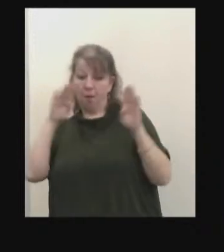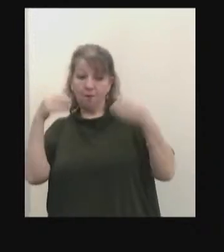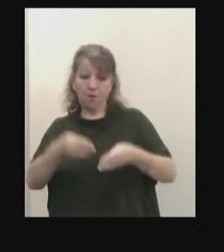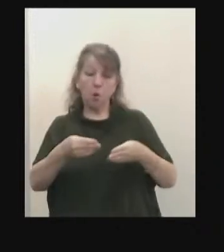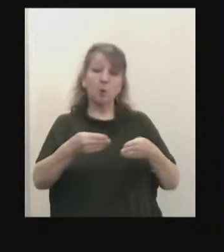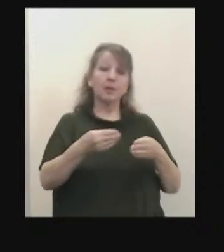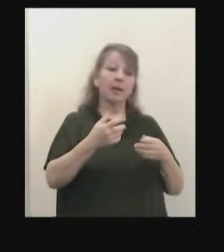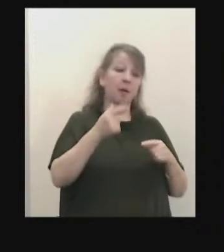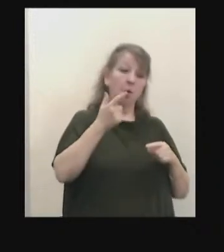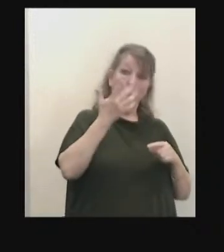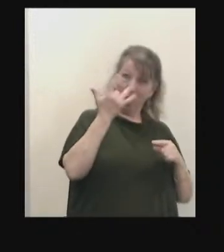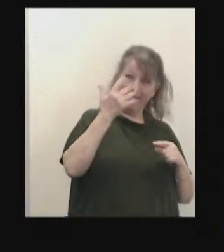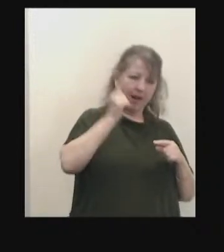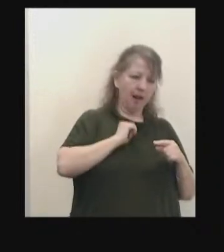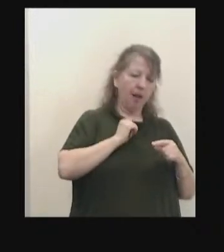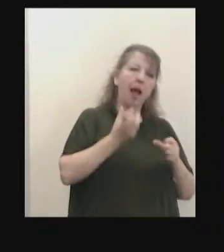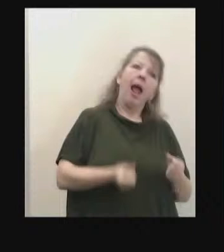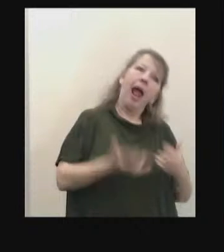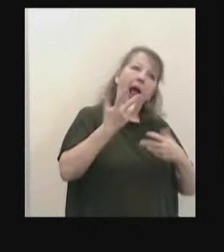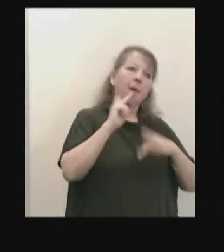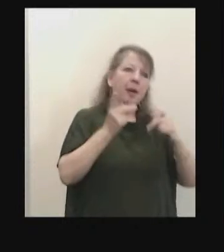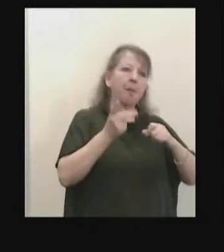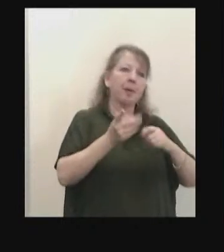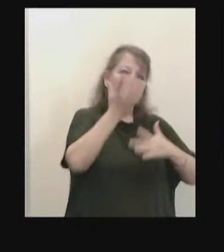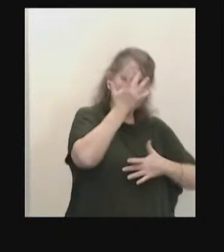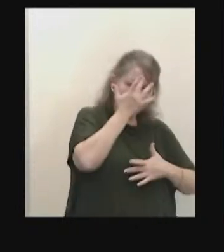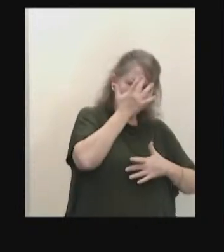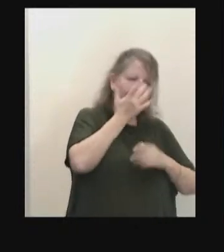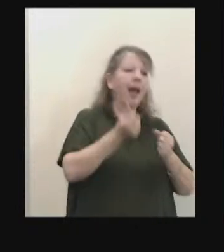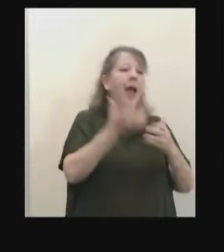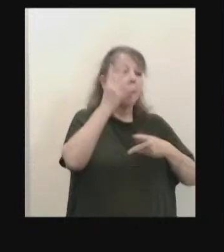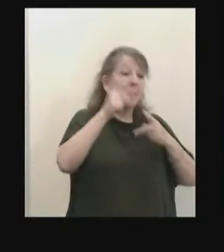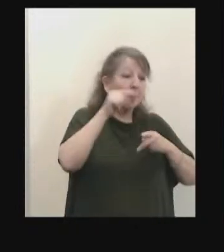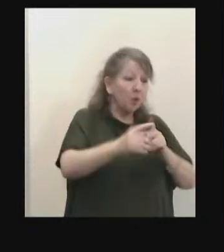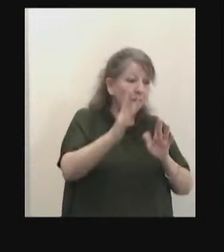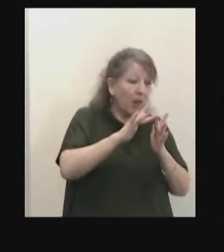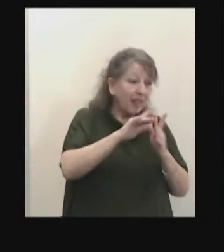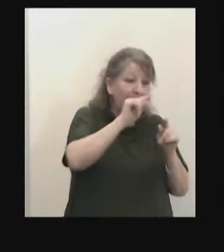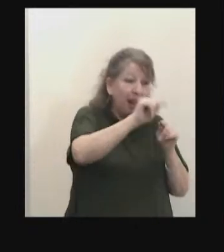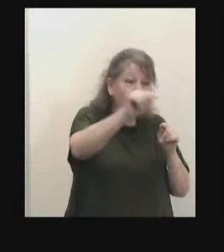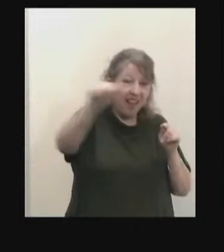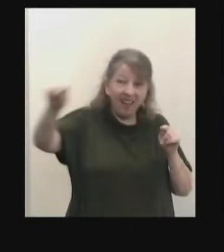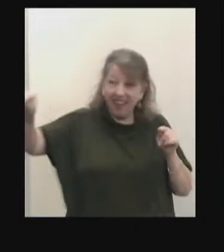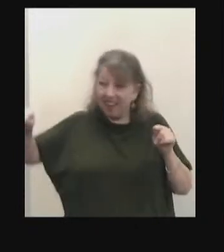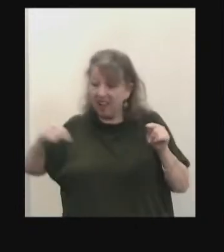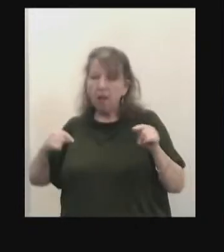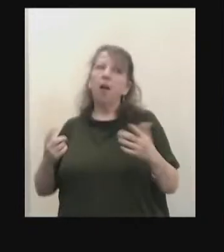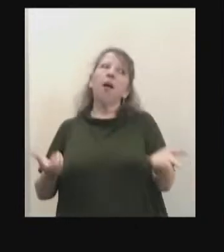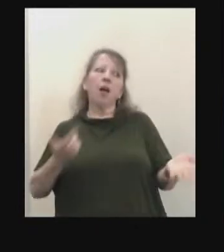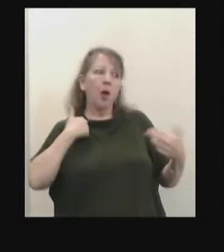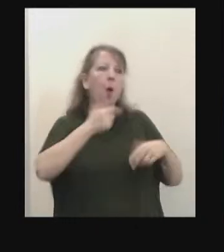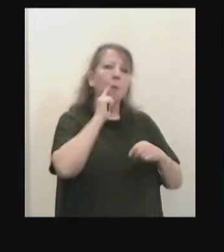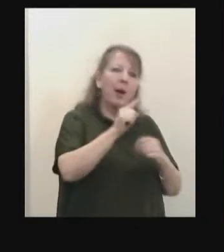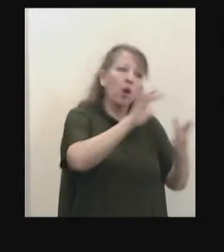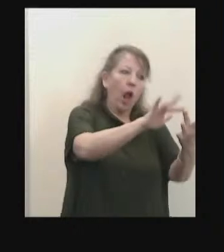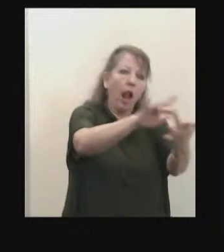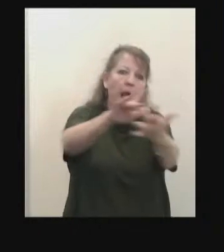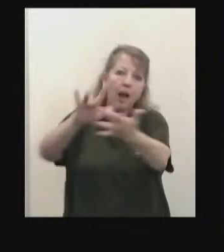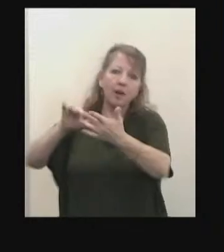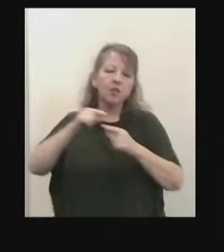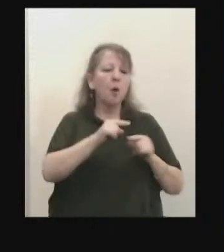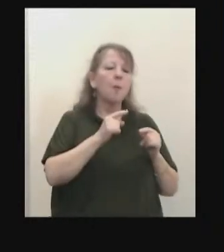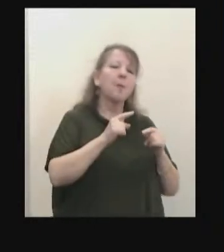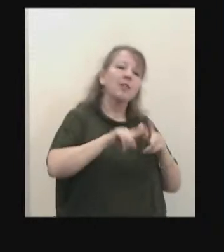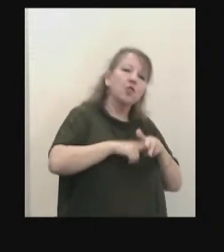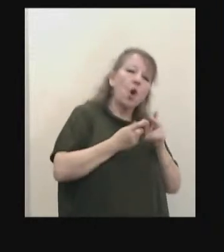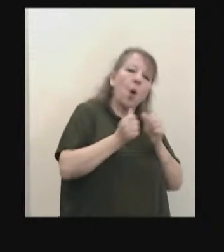so high, the number of contacts are high, we are focusing on the highest risk transmission. So those are people in the household, and those